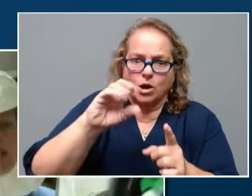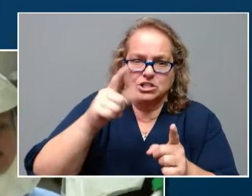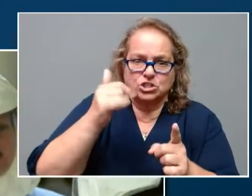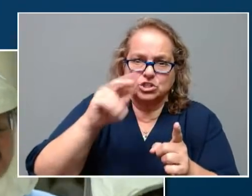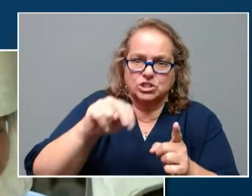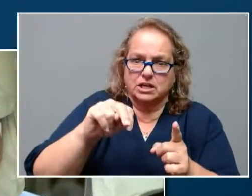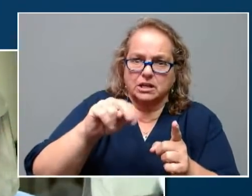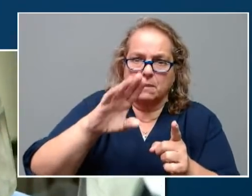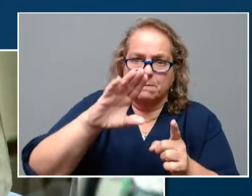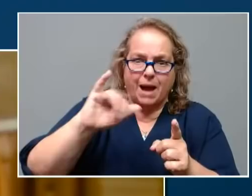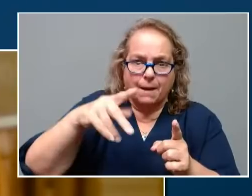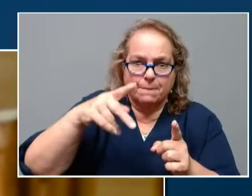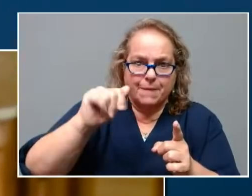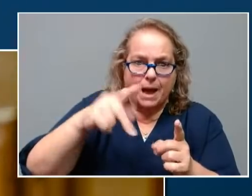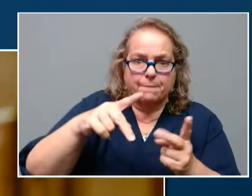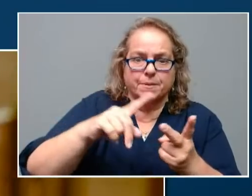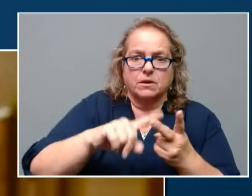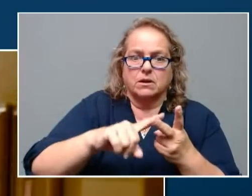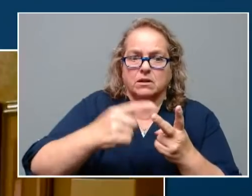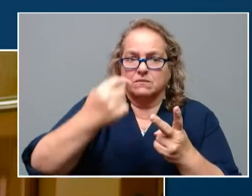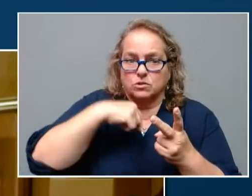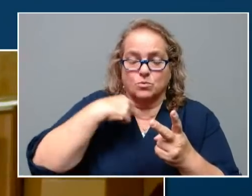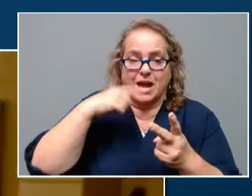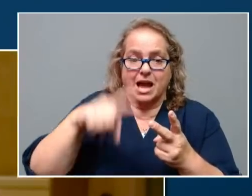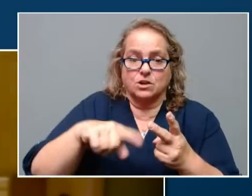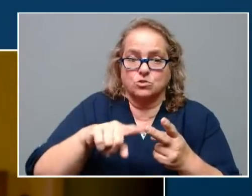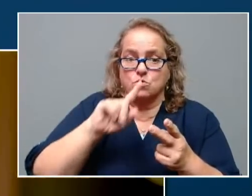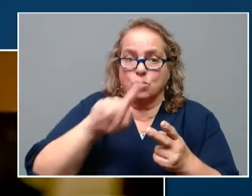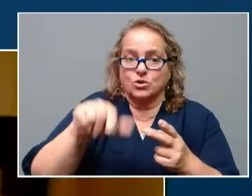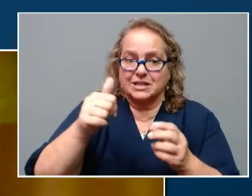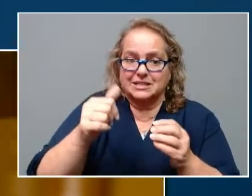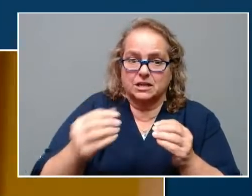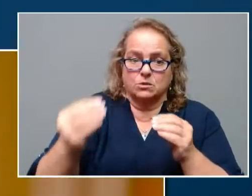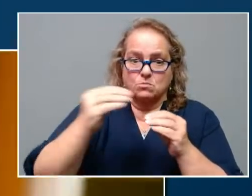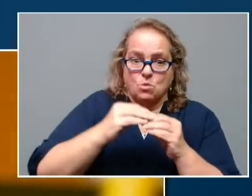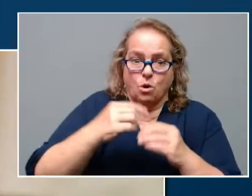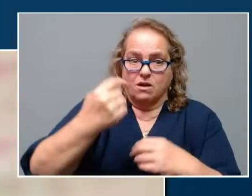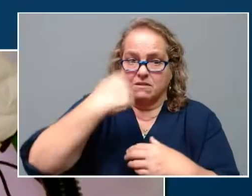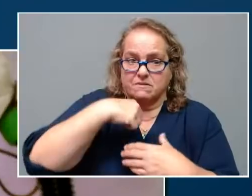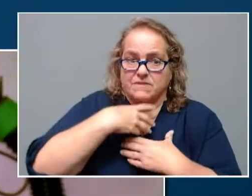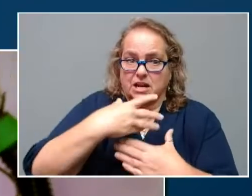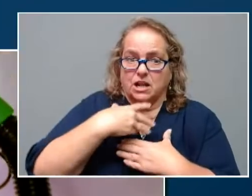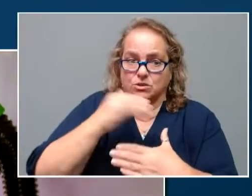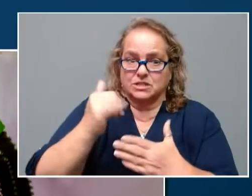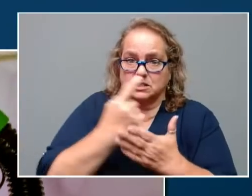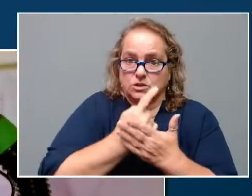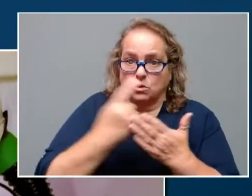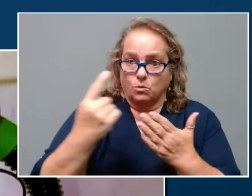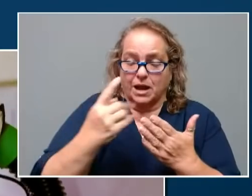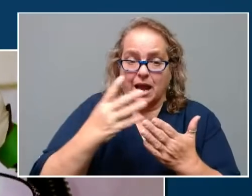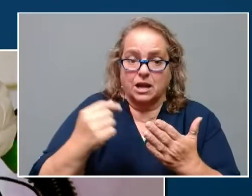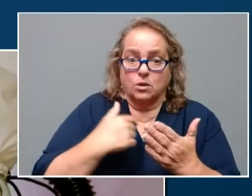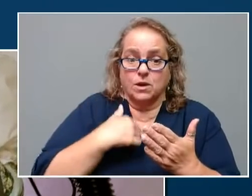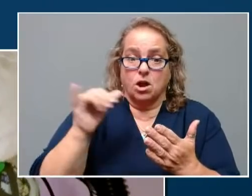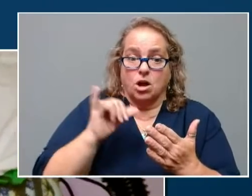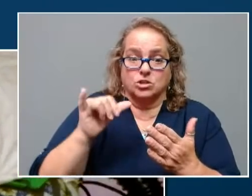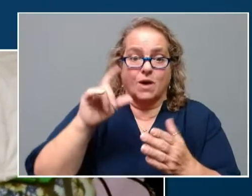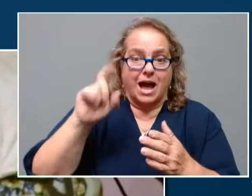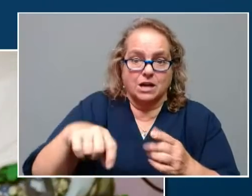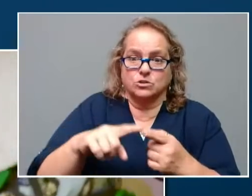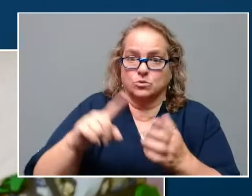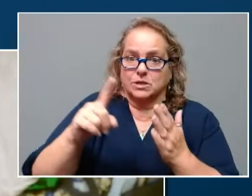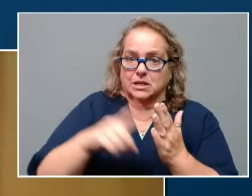patients. We have had to order 10 additional ventilators this week. And we have also had to cancel all